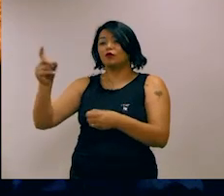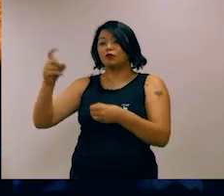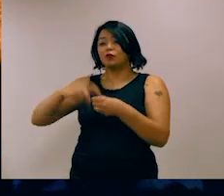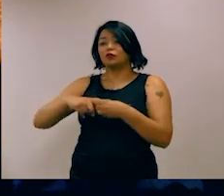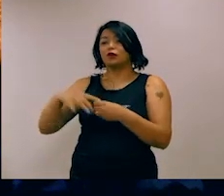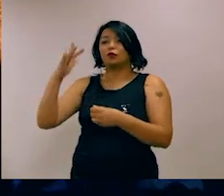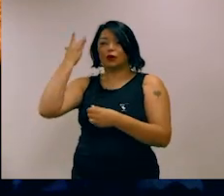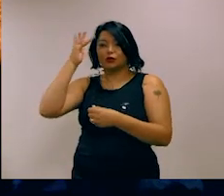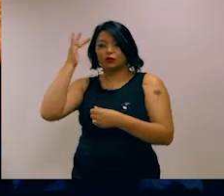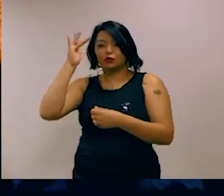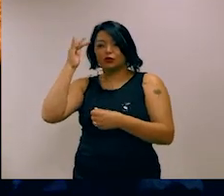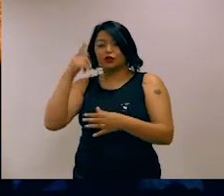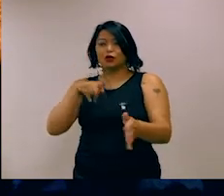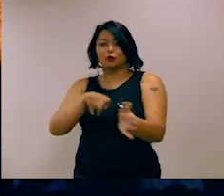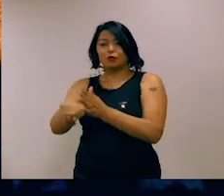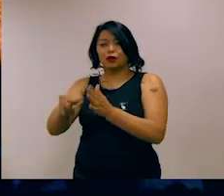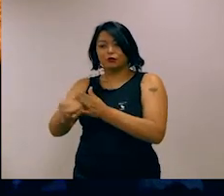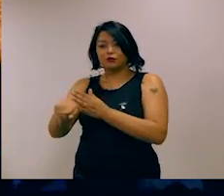don't move.